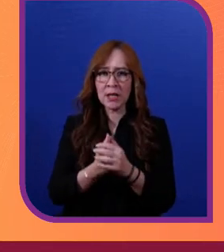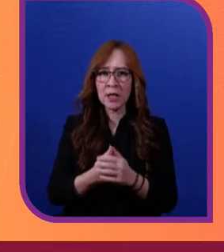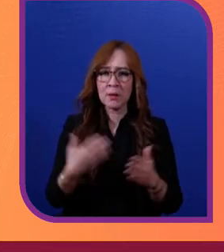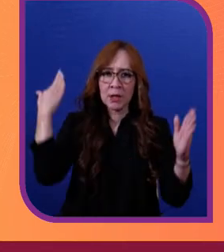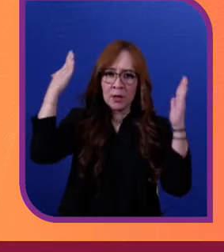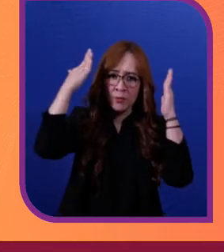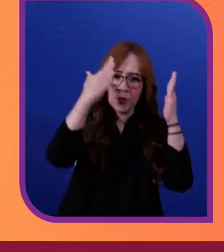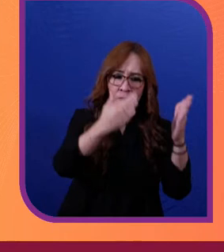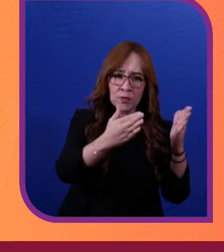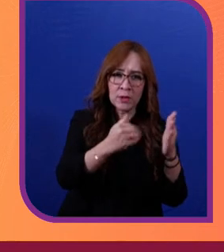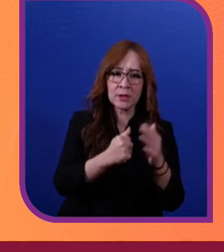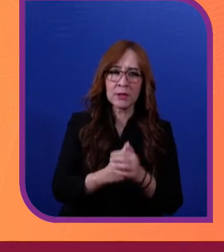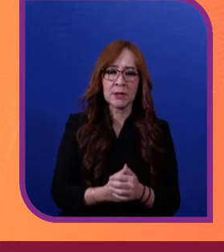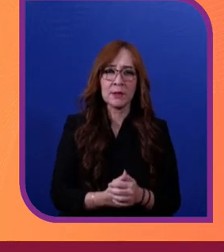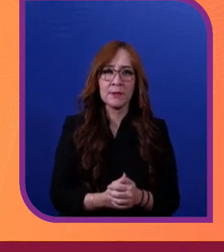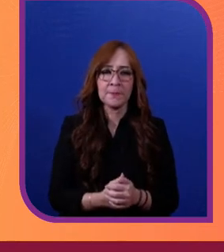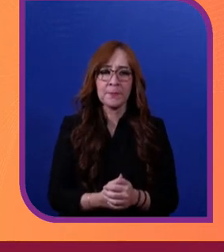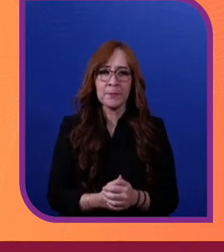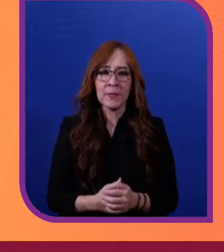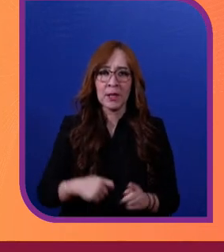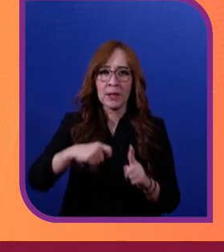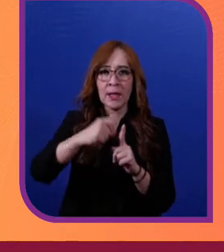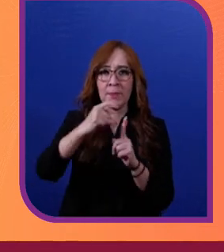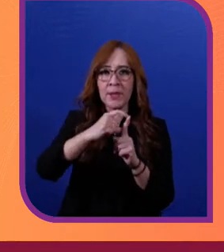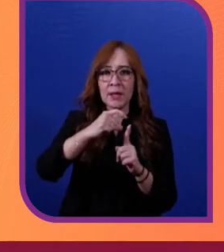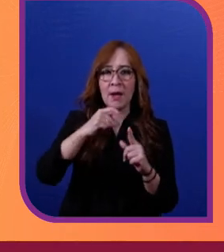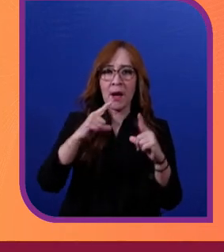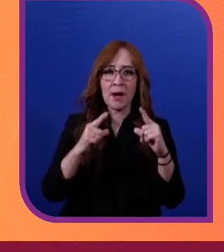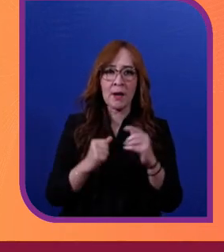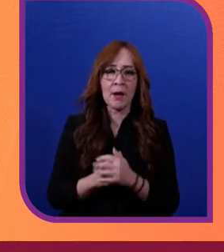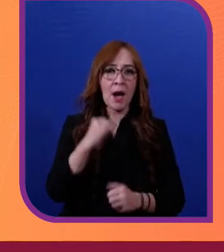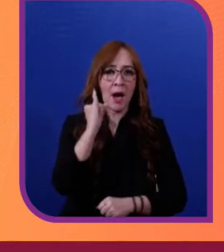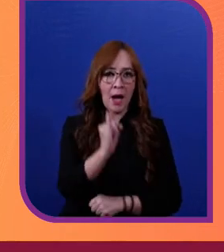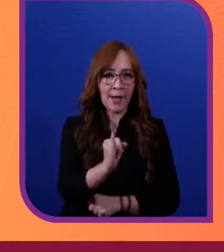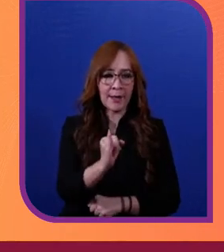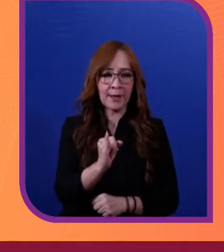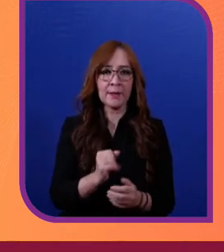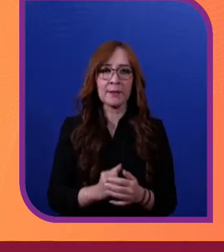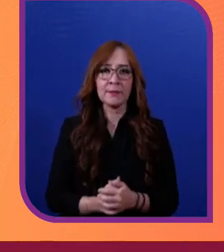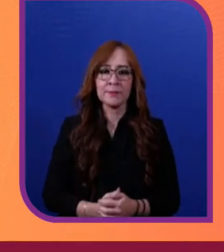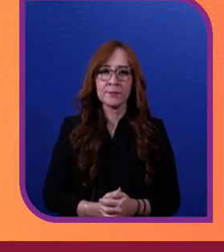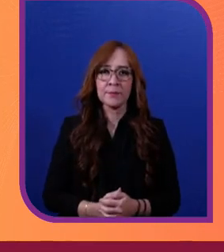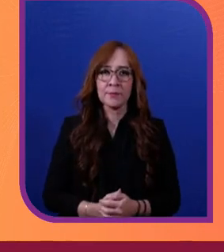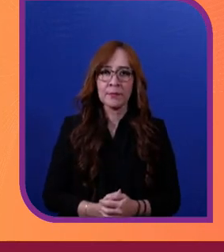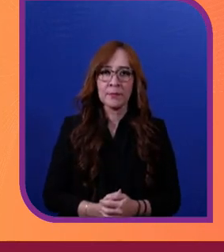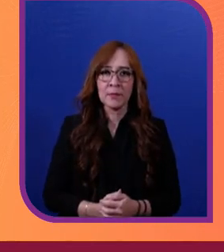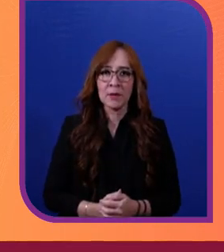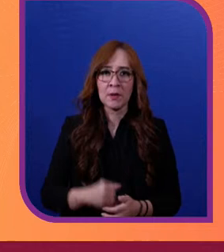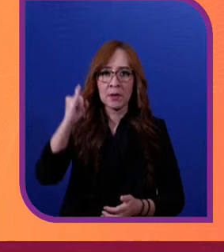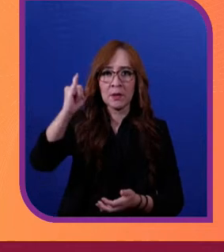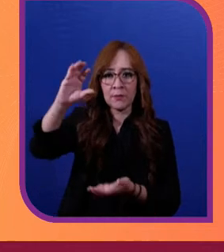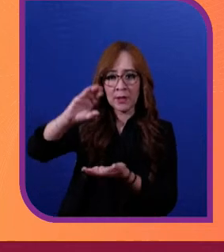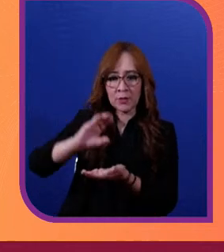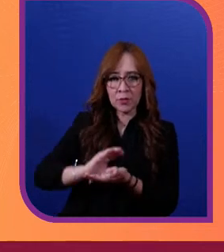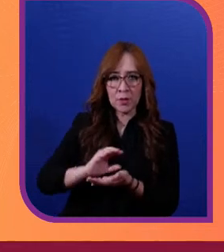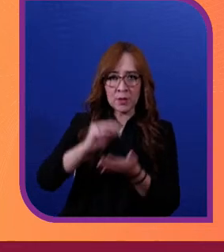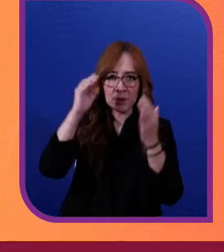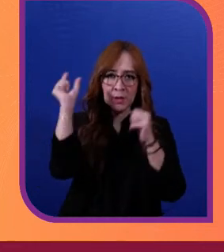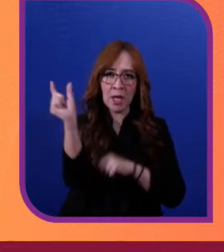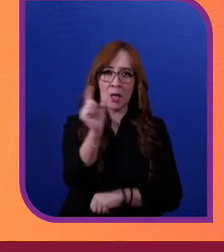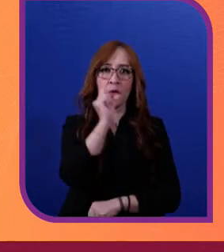quotes investors in general Armor Armor eh konser Nepal those the impacts that we have